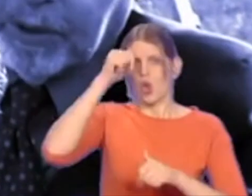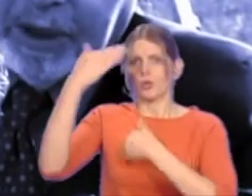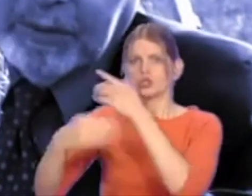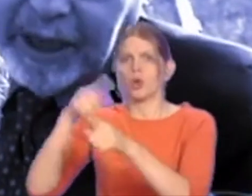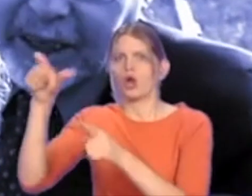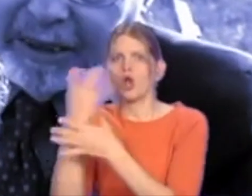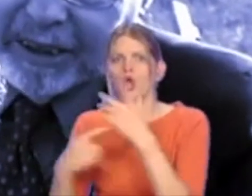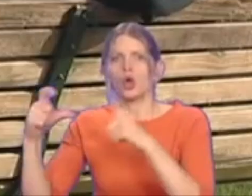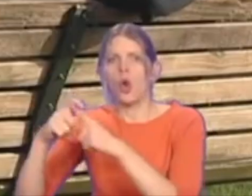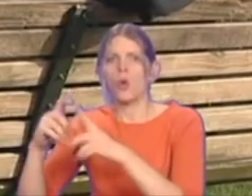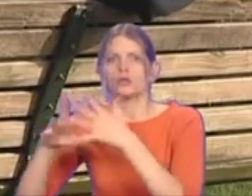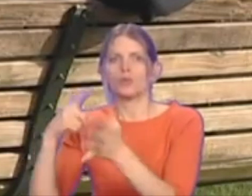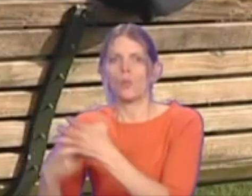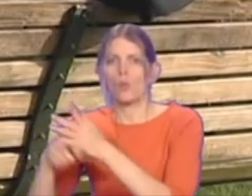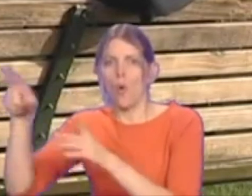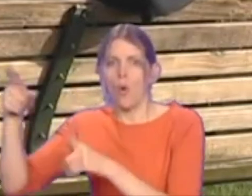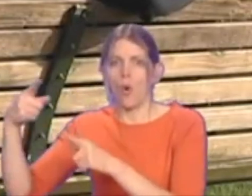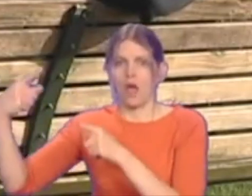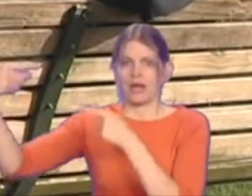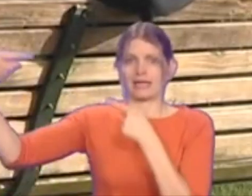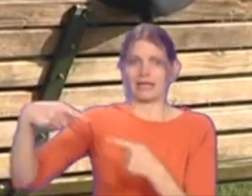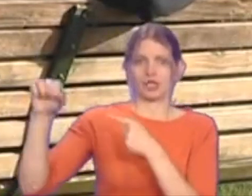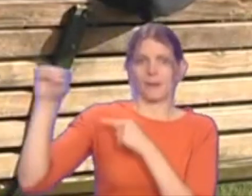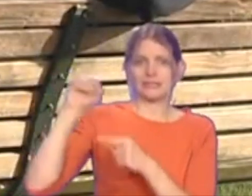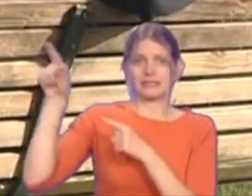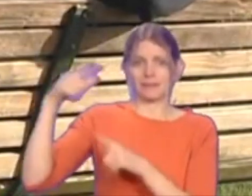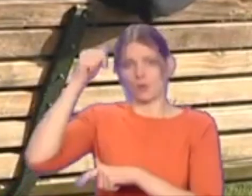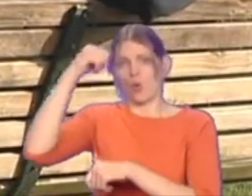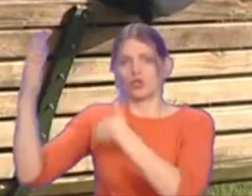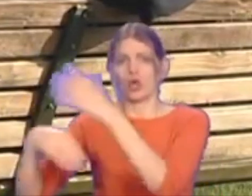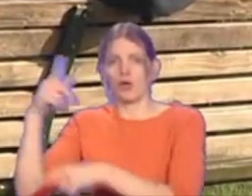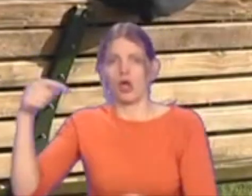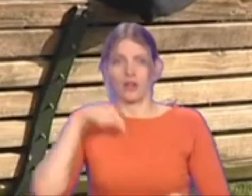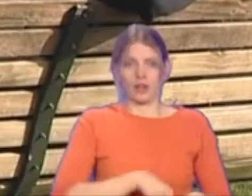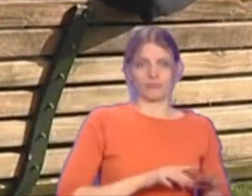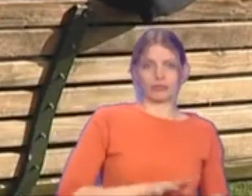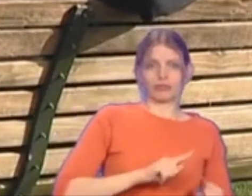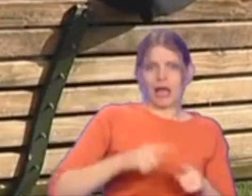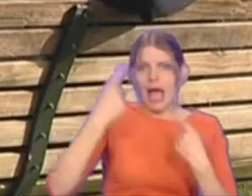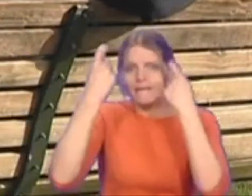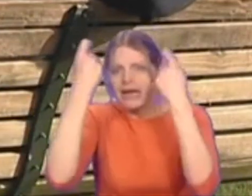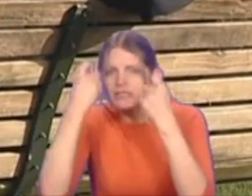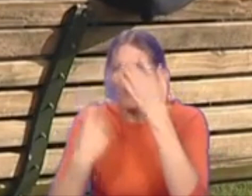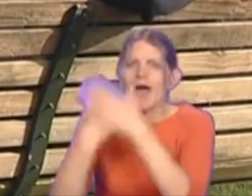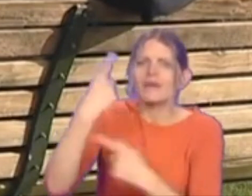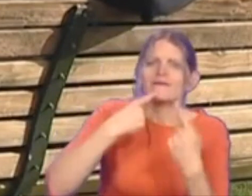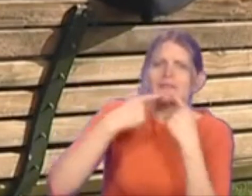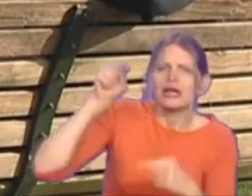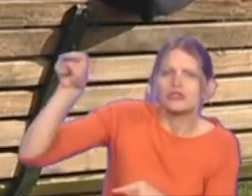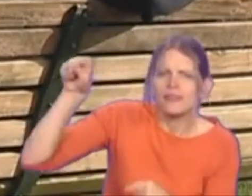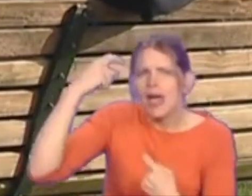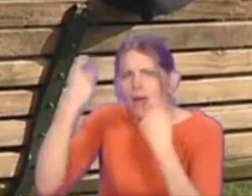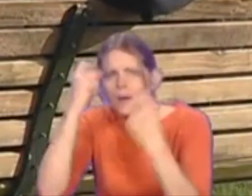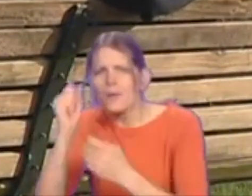betrayed before it even began. And Philby was well on the way to becoming perhaps the head of the British Intelligence Service, a coup unheard